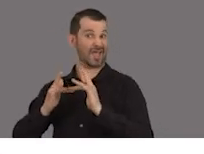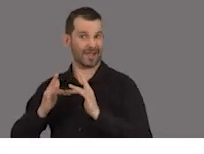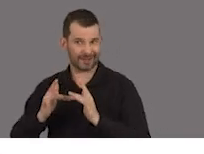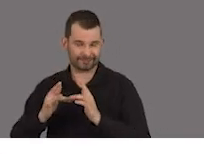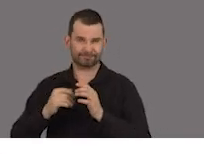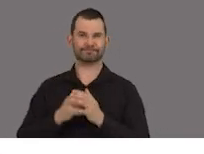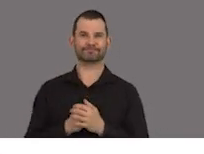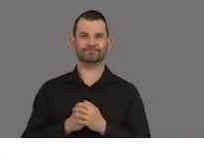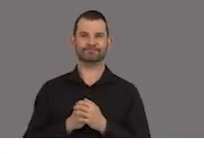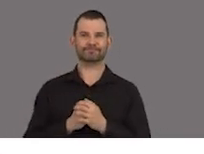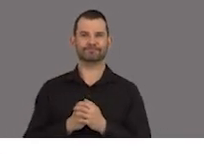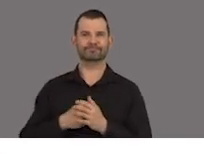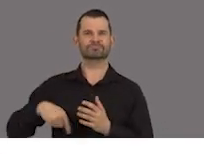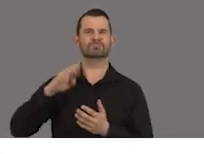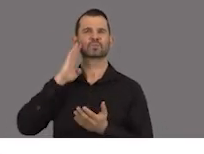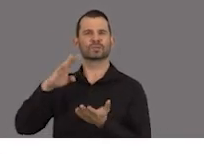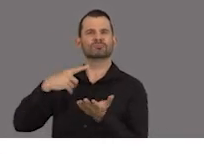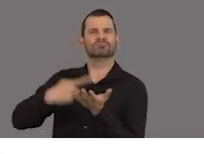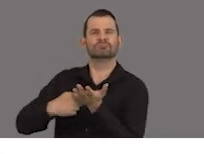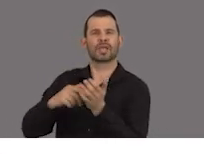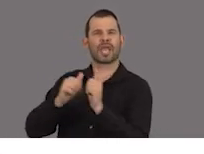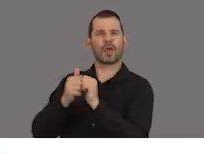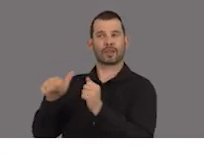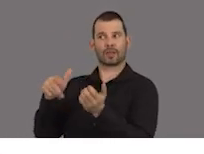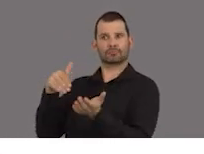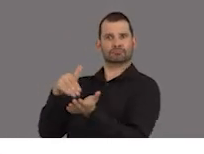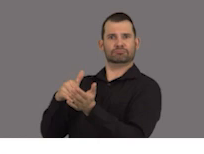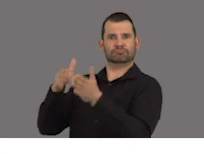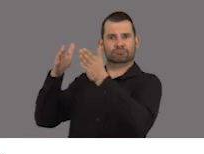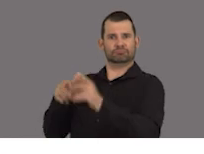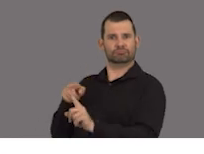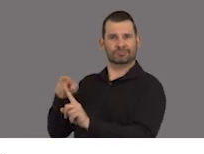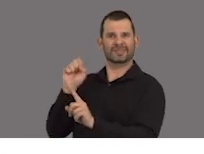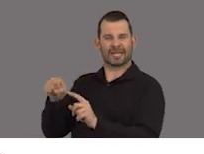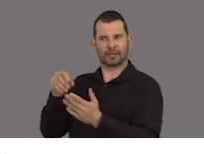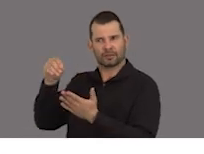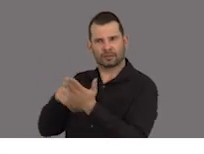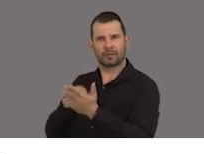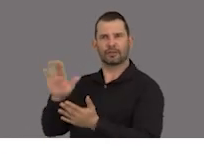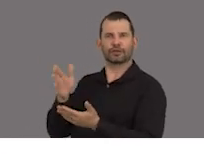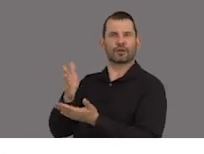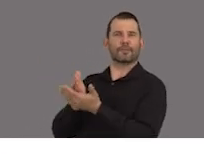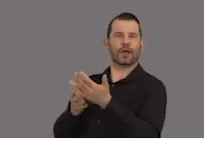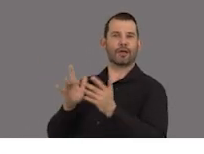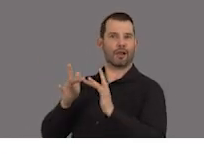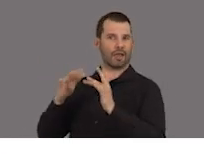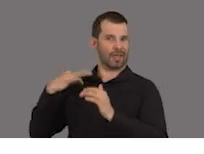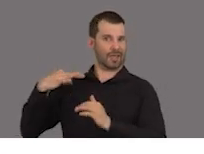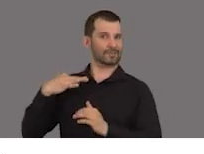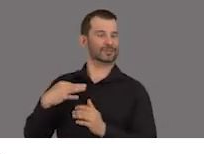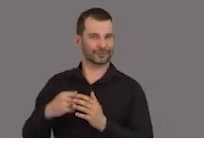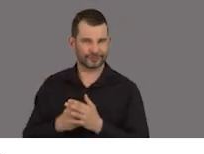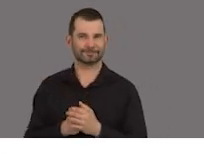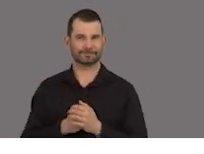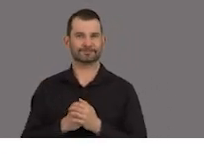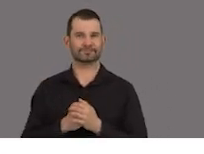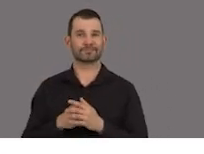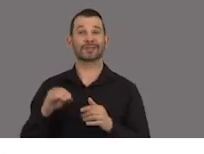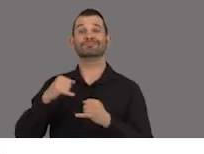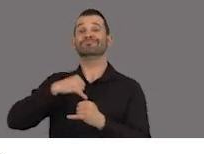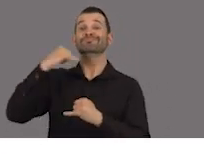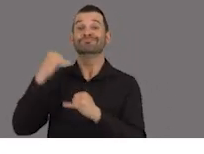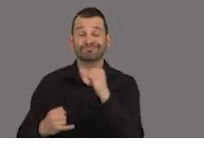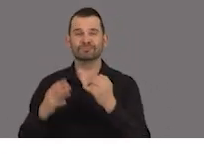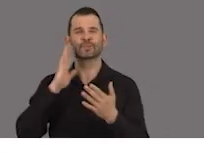the DTC application online. We will discuss how medical practitioners can complete their portion of the